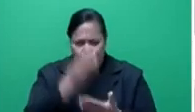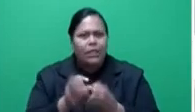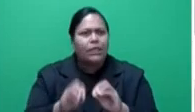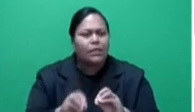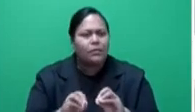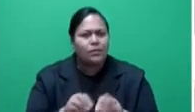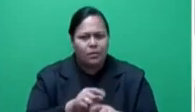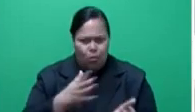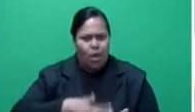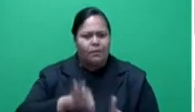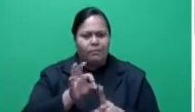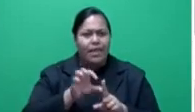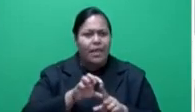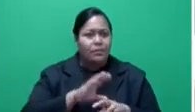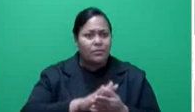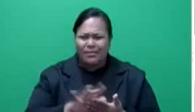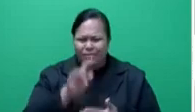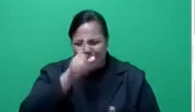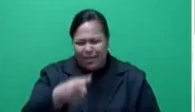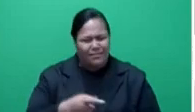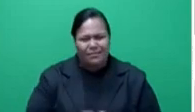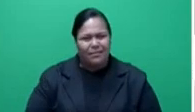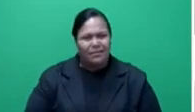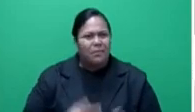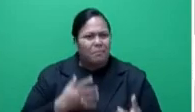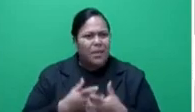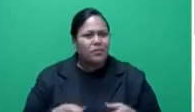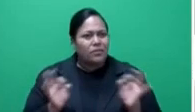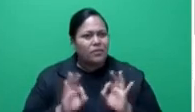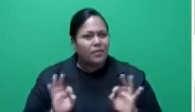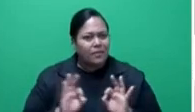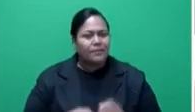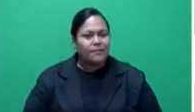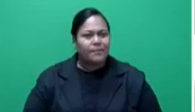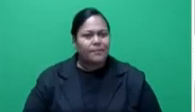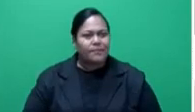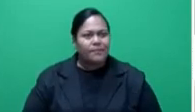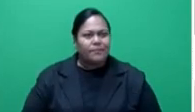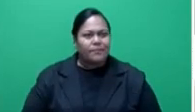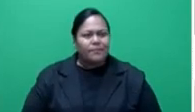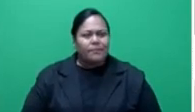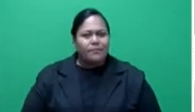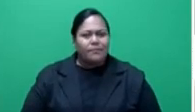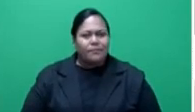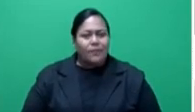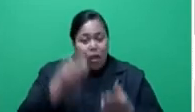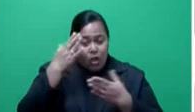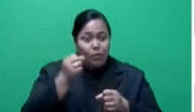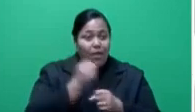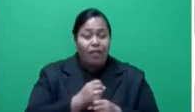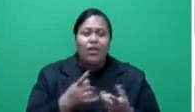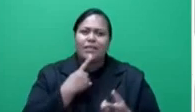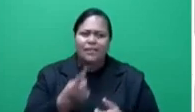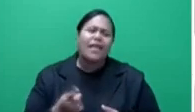So, these are the challenges in having a national university. Honourable Gavoka says, we'll make university free. Tertiary institution